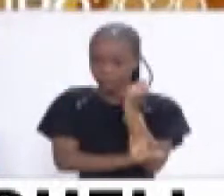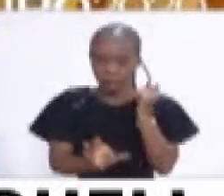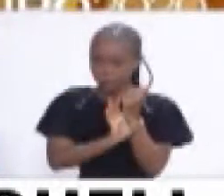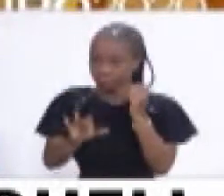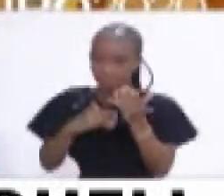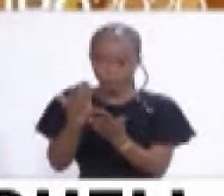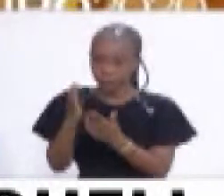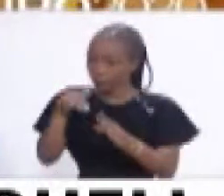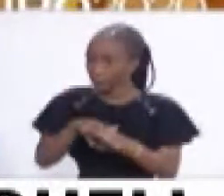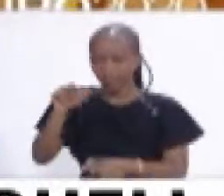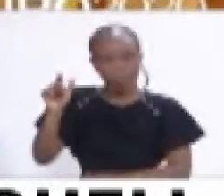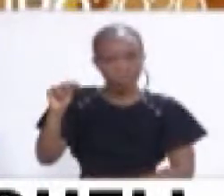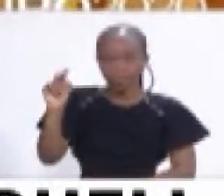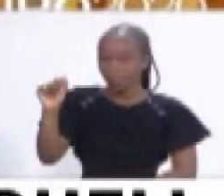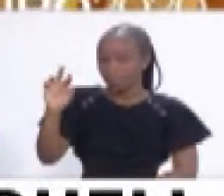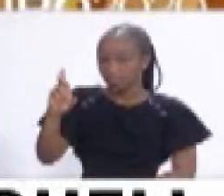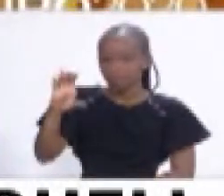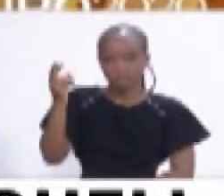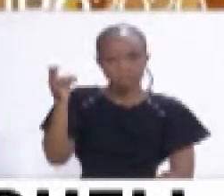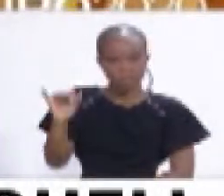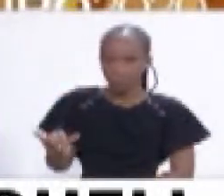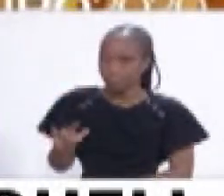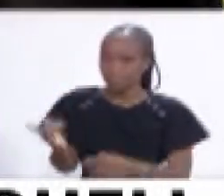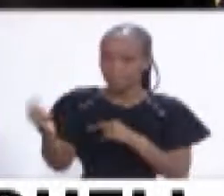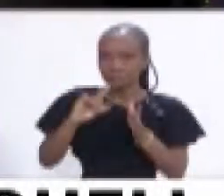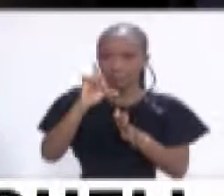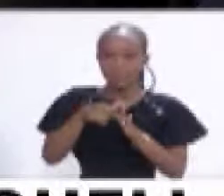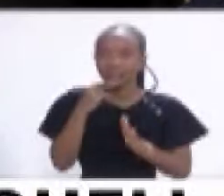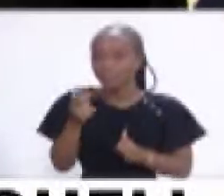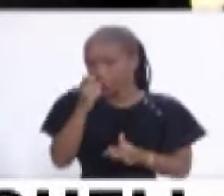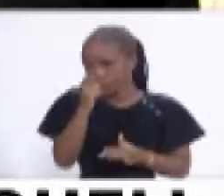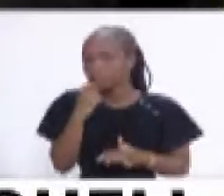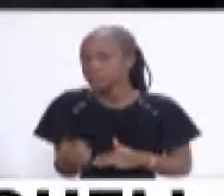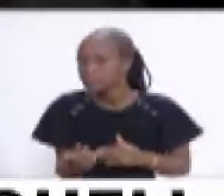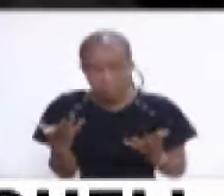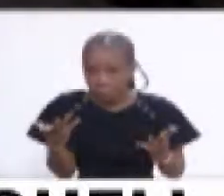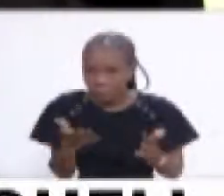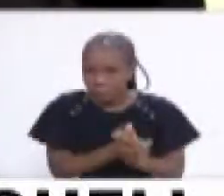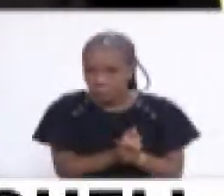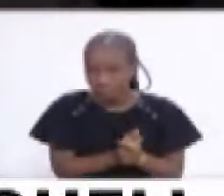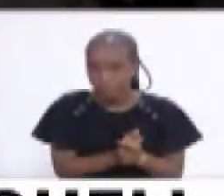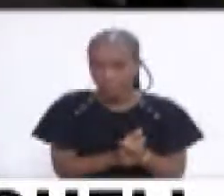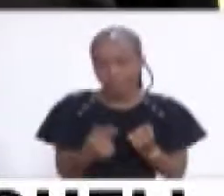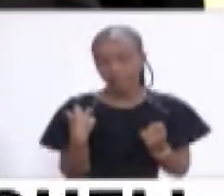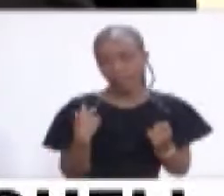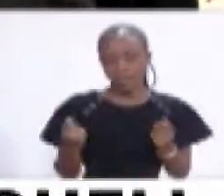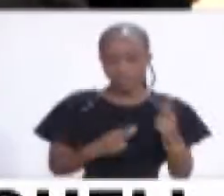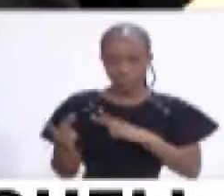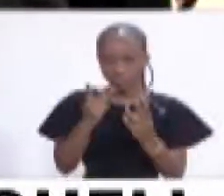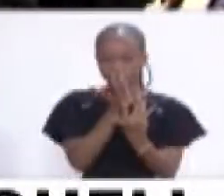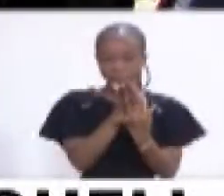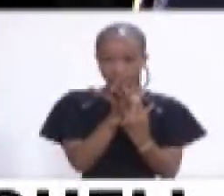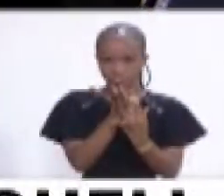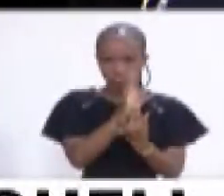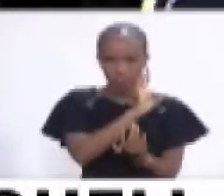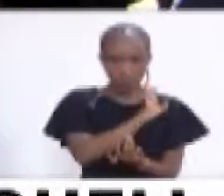sliding into anarchy, can I come later and say, I wish I said? The latest row between the